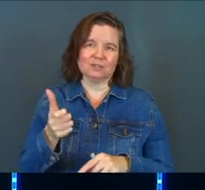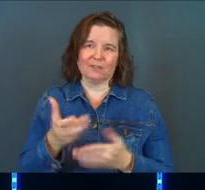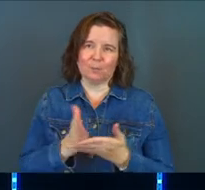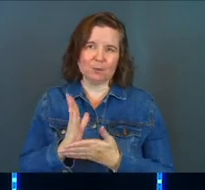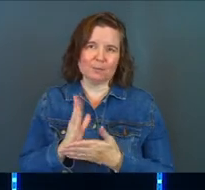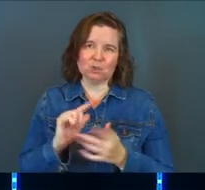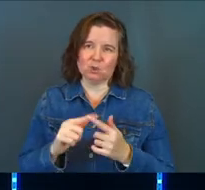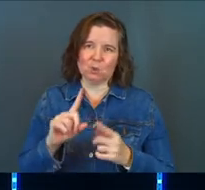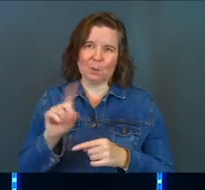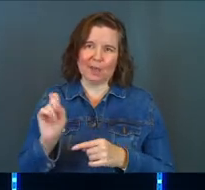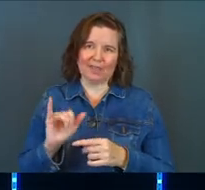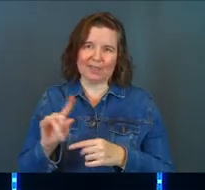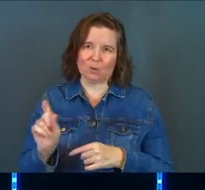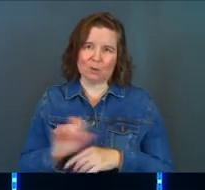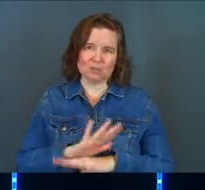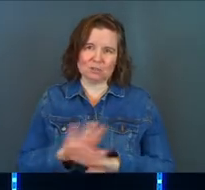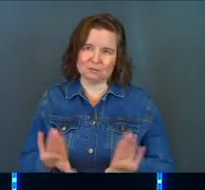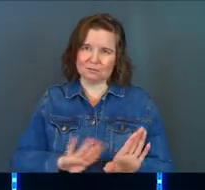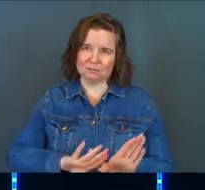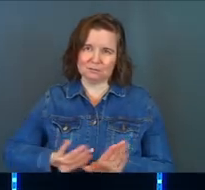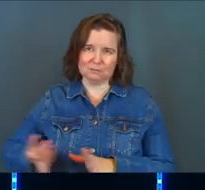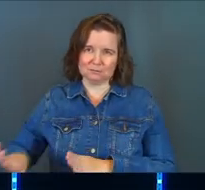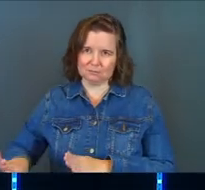yourself permission to ask that question.